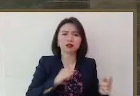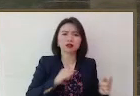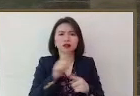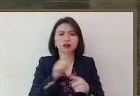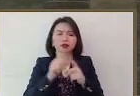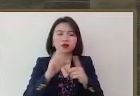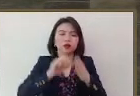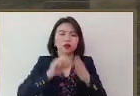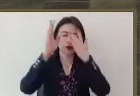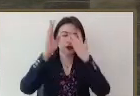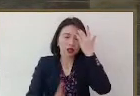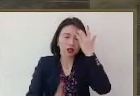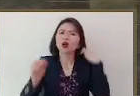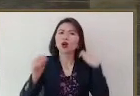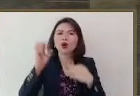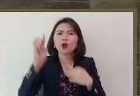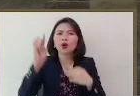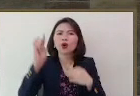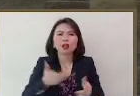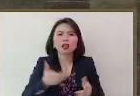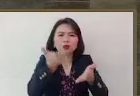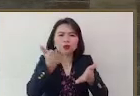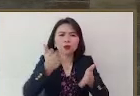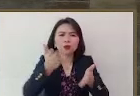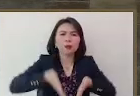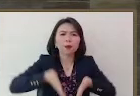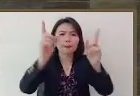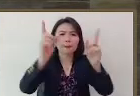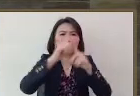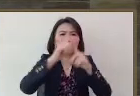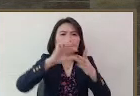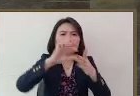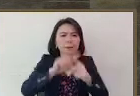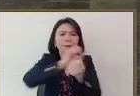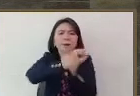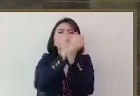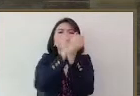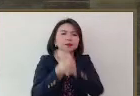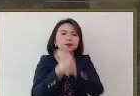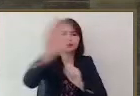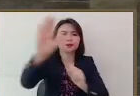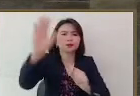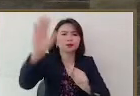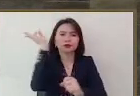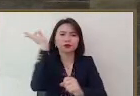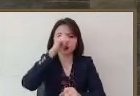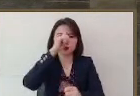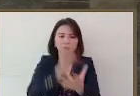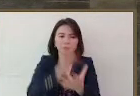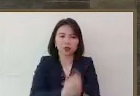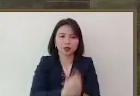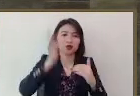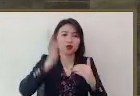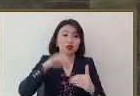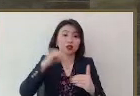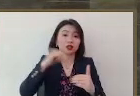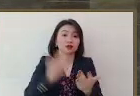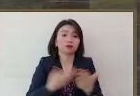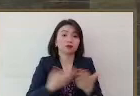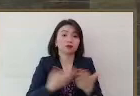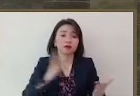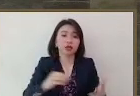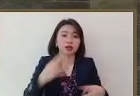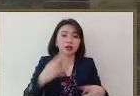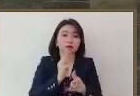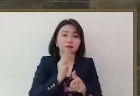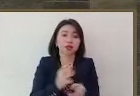Will you allow the Word of God to change your false belief on something? And get it straight.